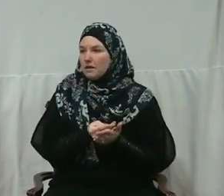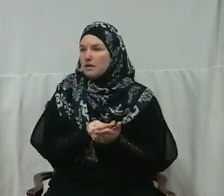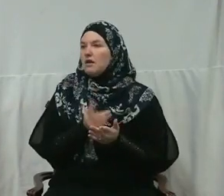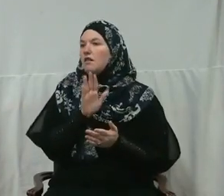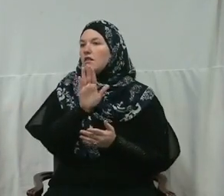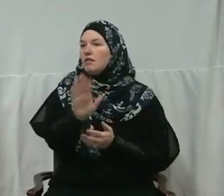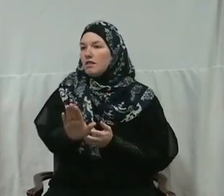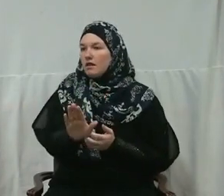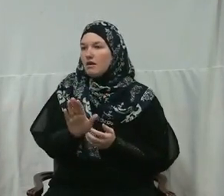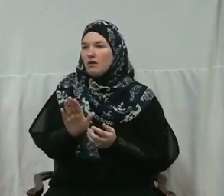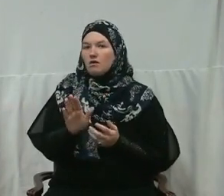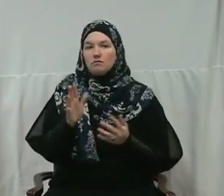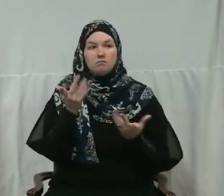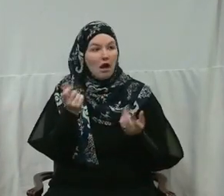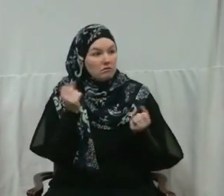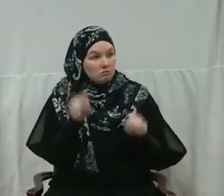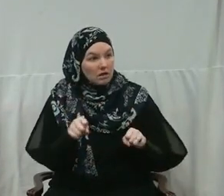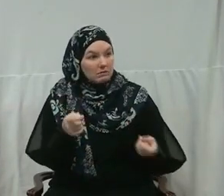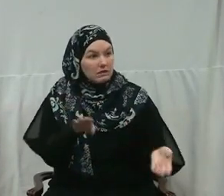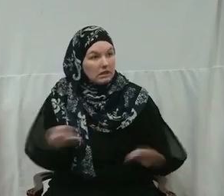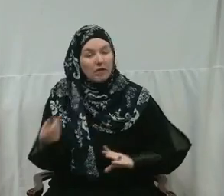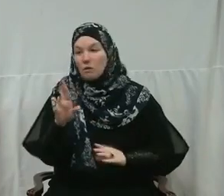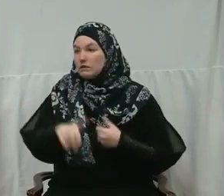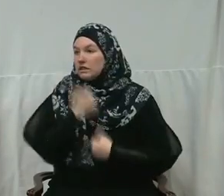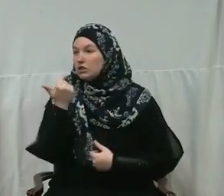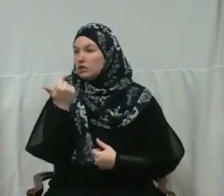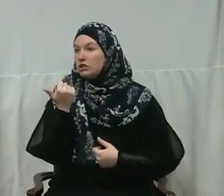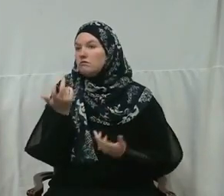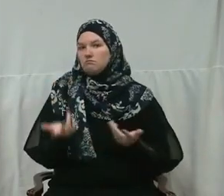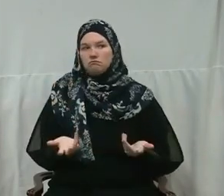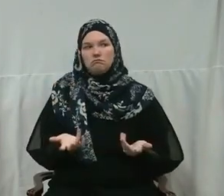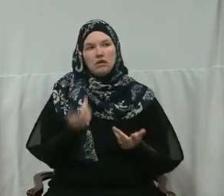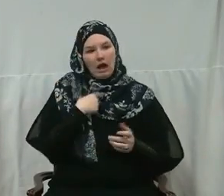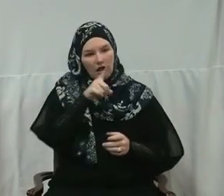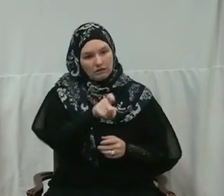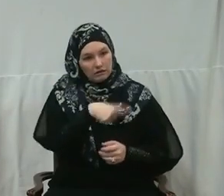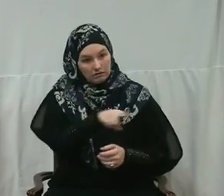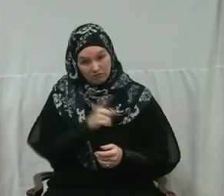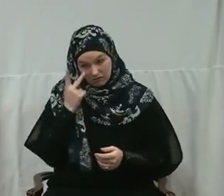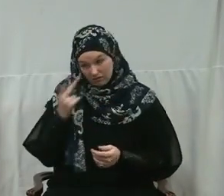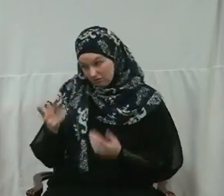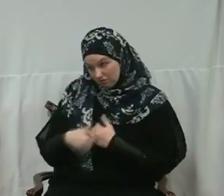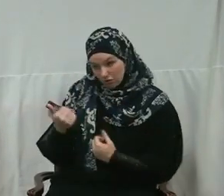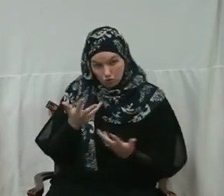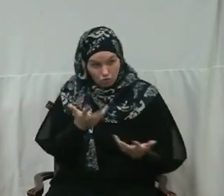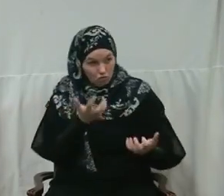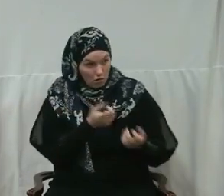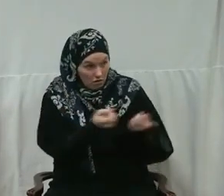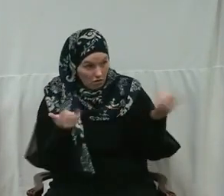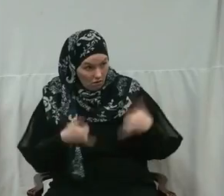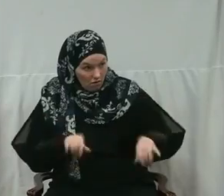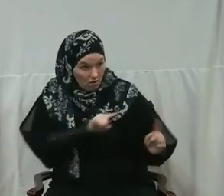their limb to sacrifice or expose to danger. And even after he consulted the